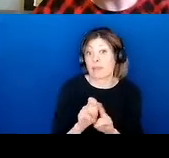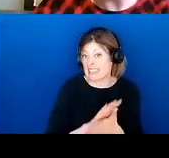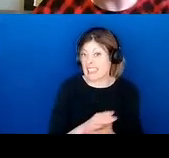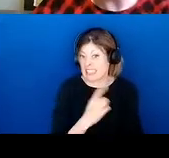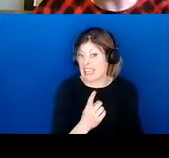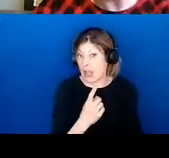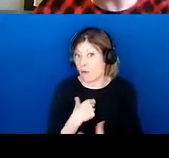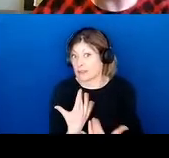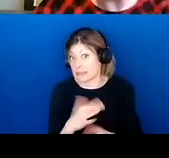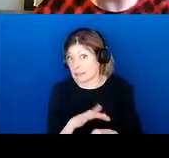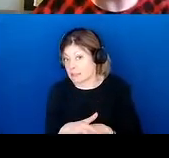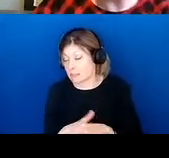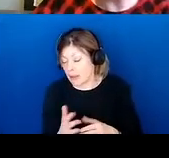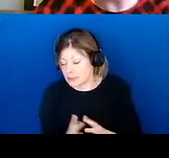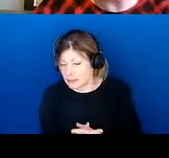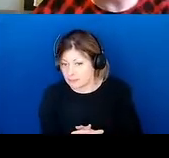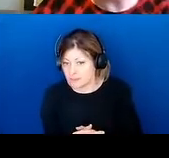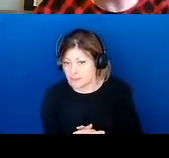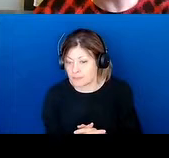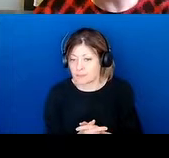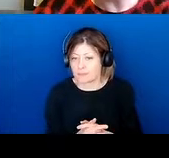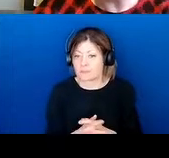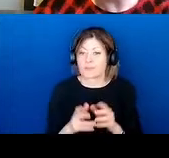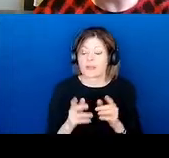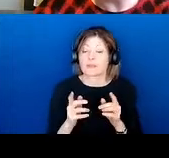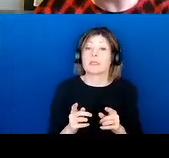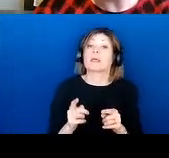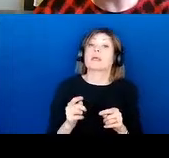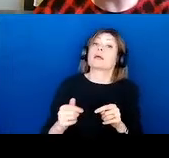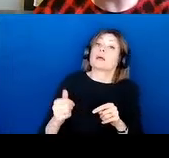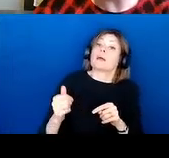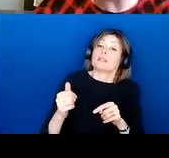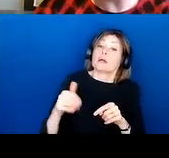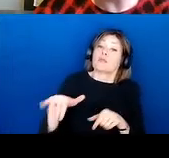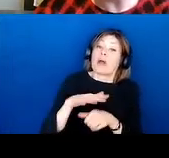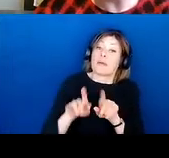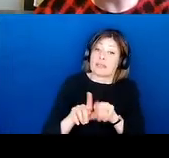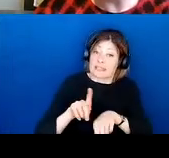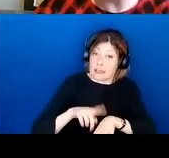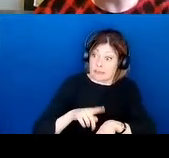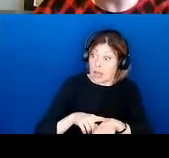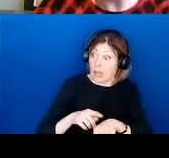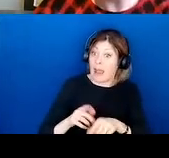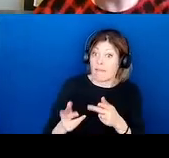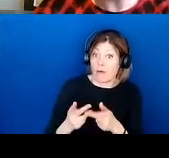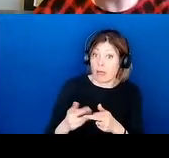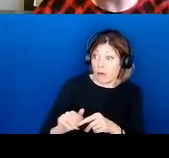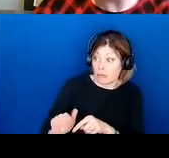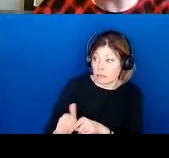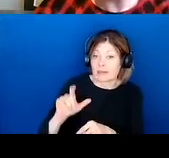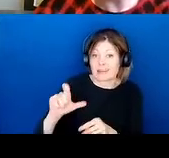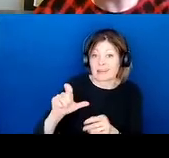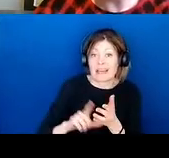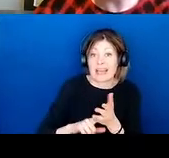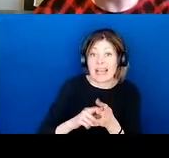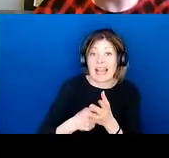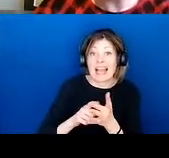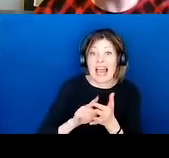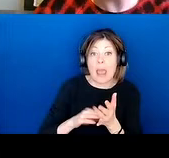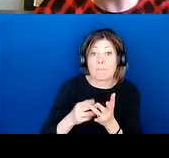Other landscape gardens created locally at that time include Claremont, designed by William